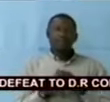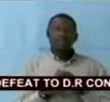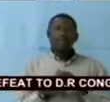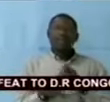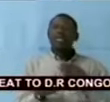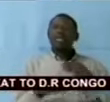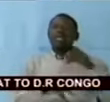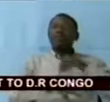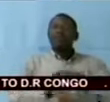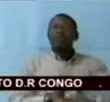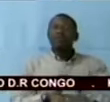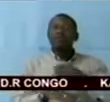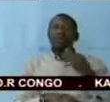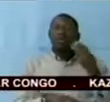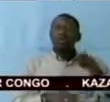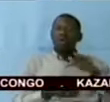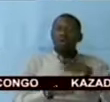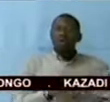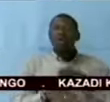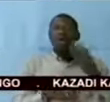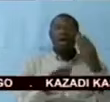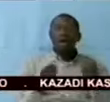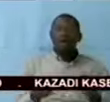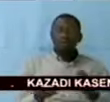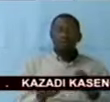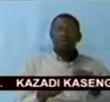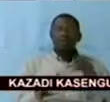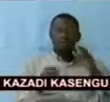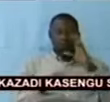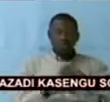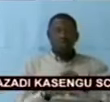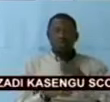It depends on how it is done, but it looks